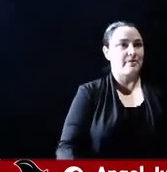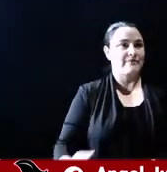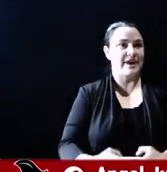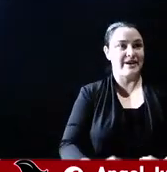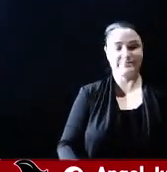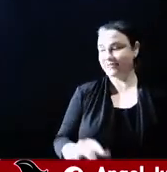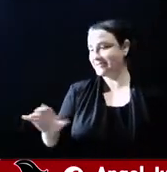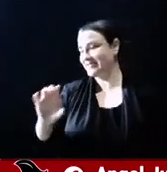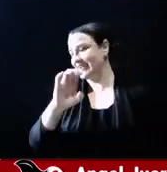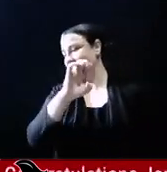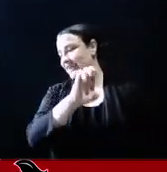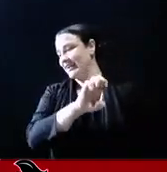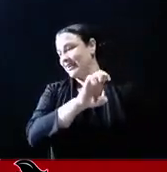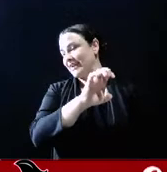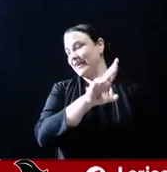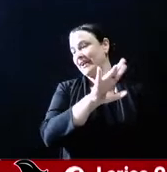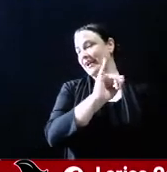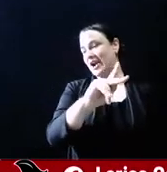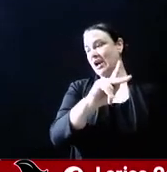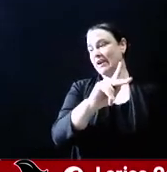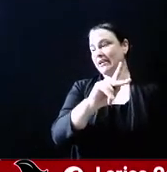Eric Lee Poteet.